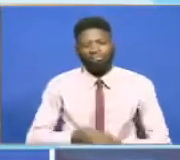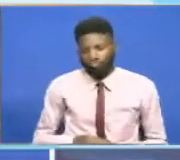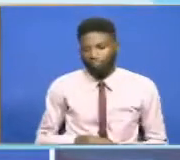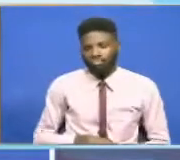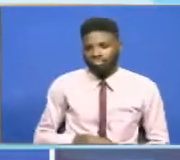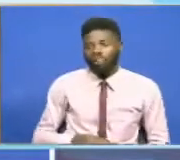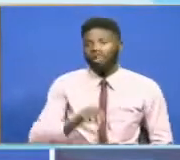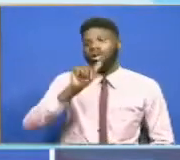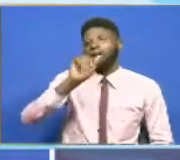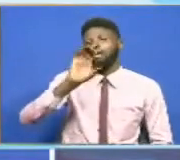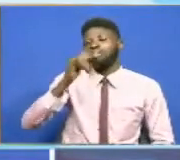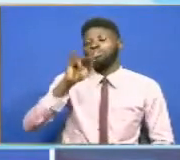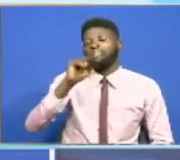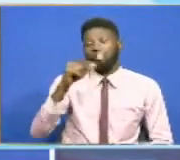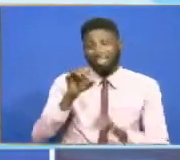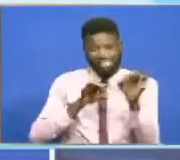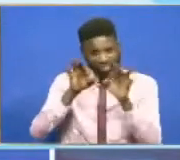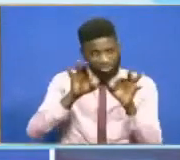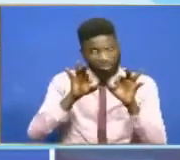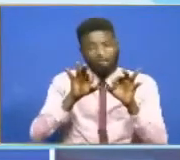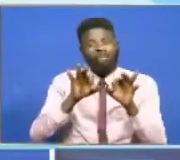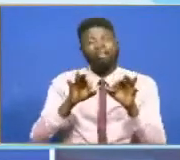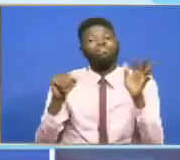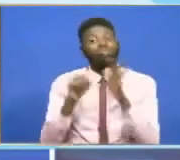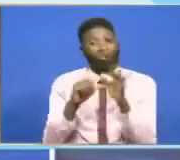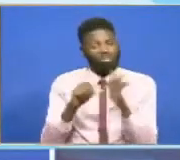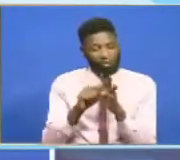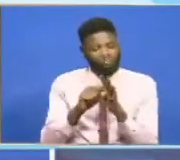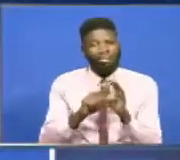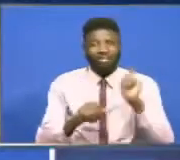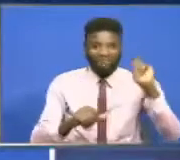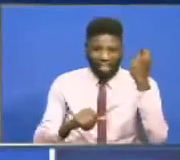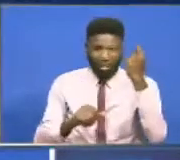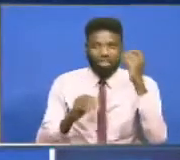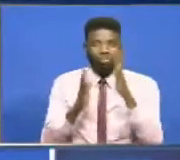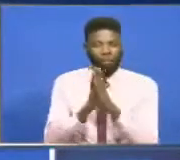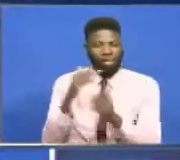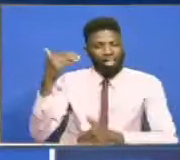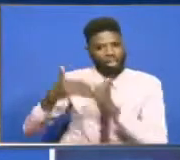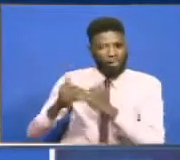simmering tension between Kenya and its neighbor Somalia.